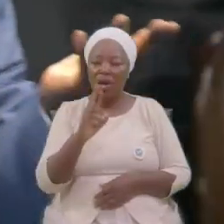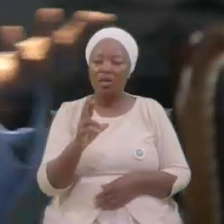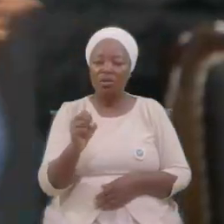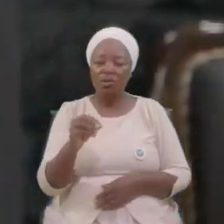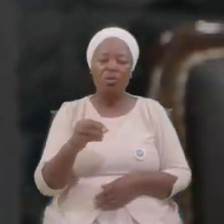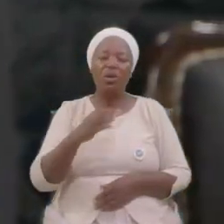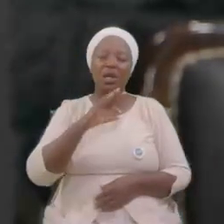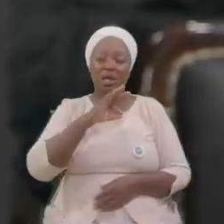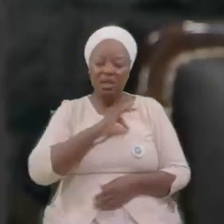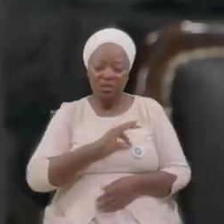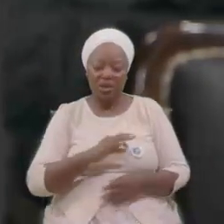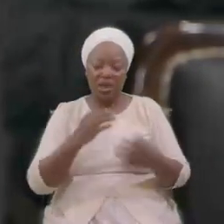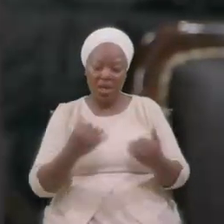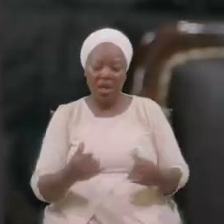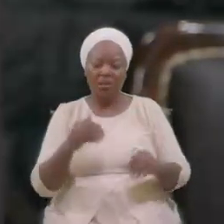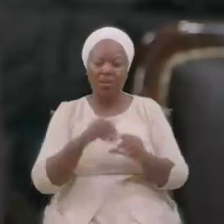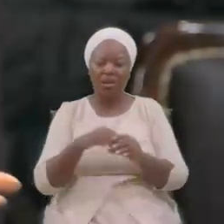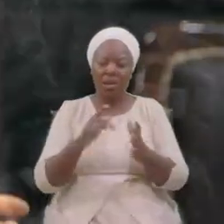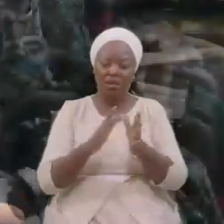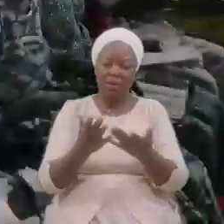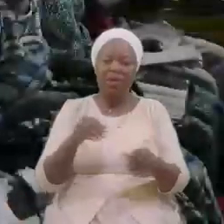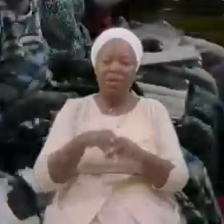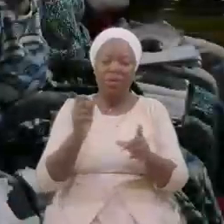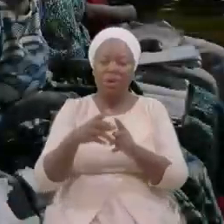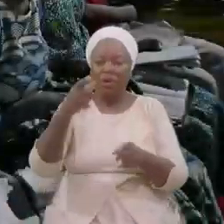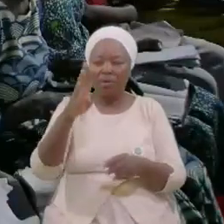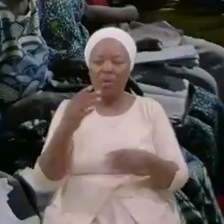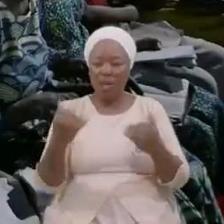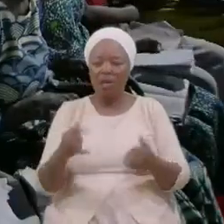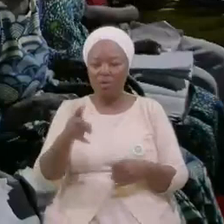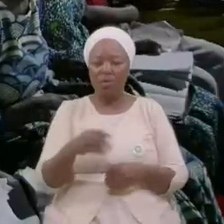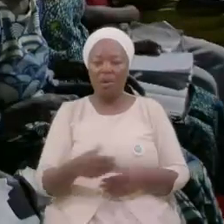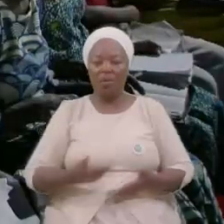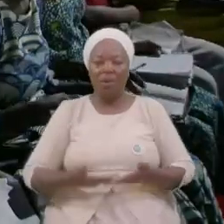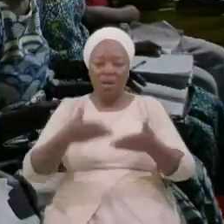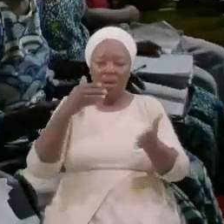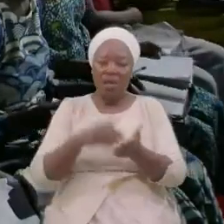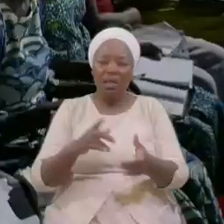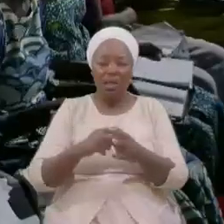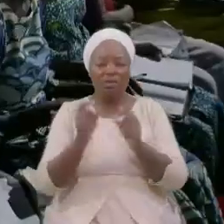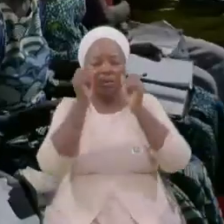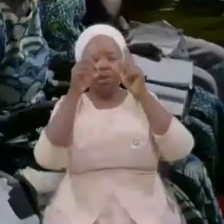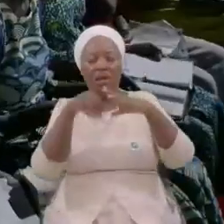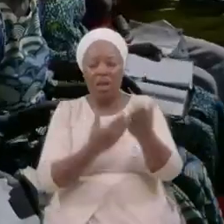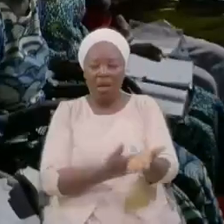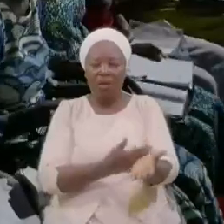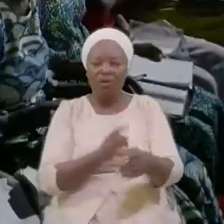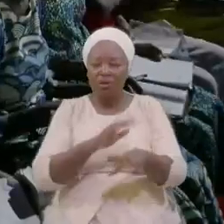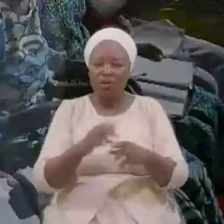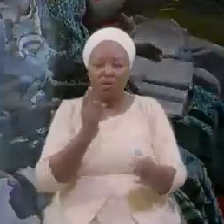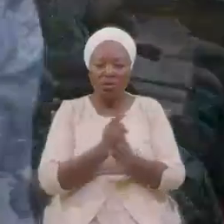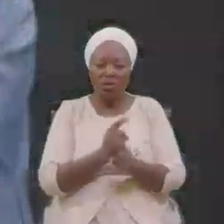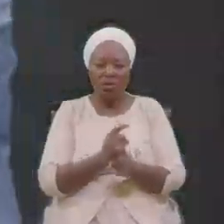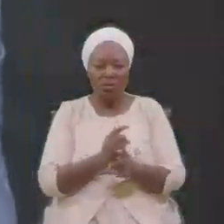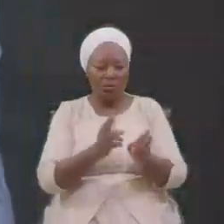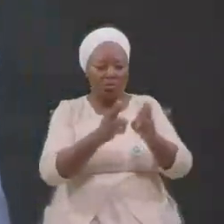the scriptures, in the word of God. Now you are born again. You wake up in the morning. You don't just rush out like you used